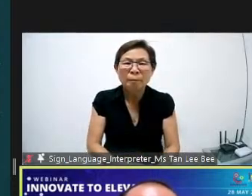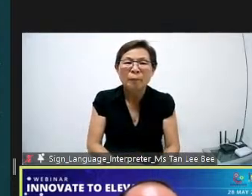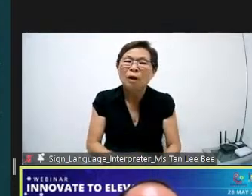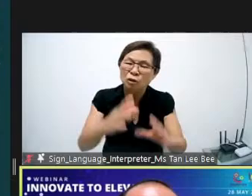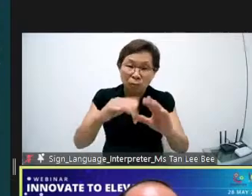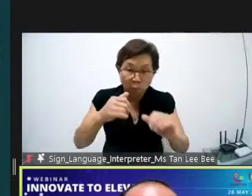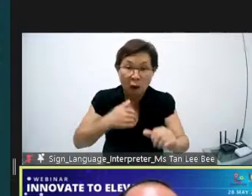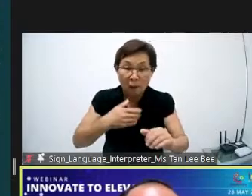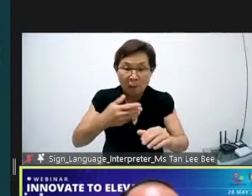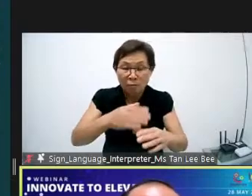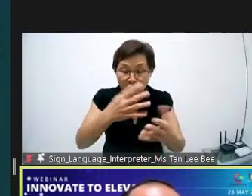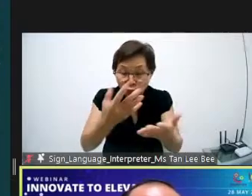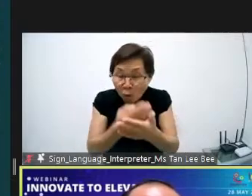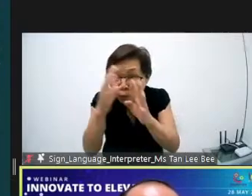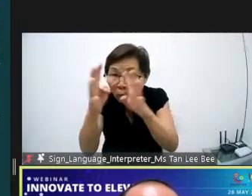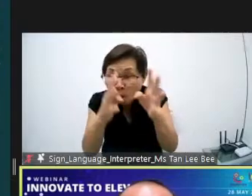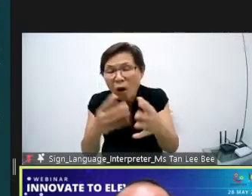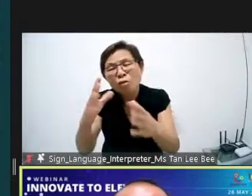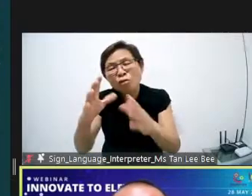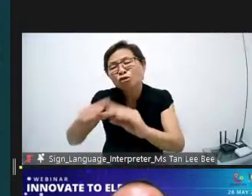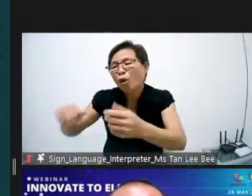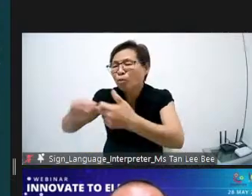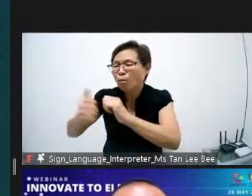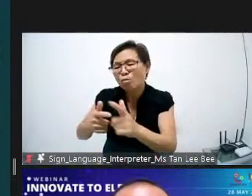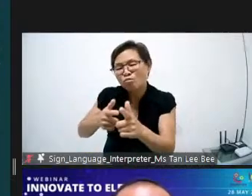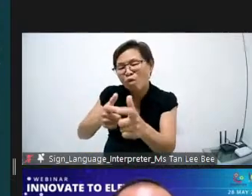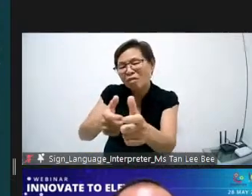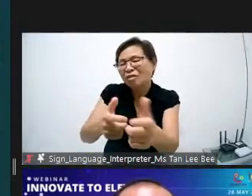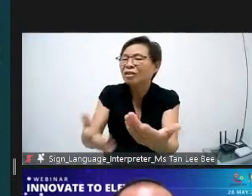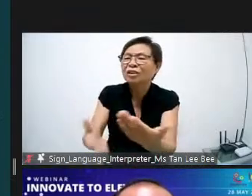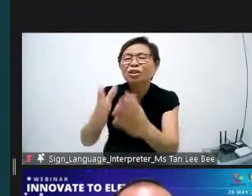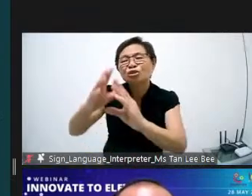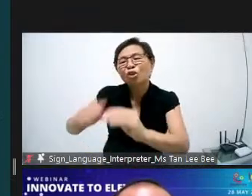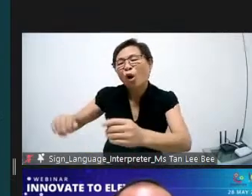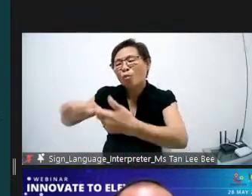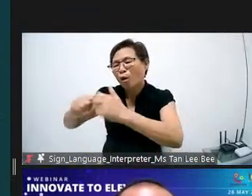how my student or the blind runner to run. Next, please.